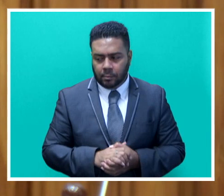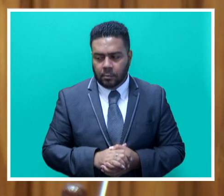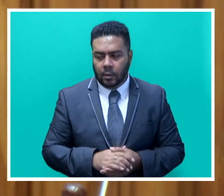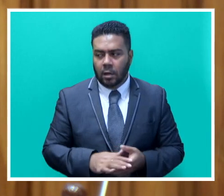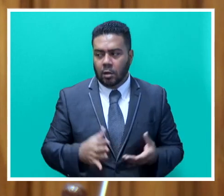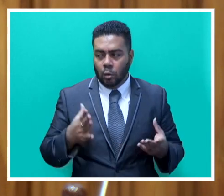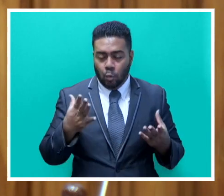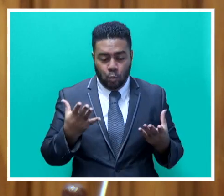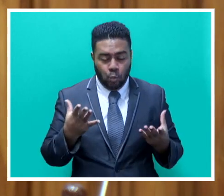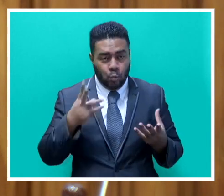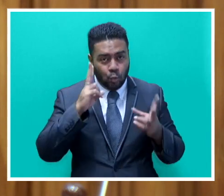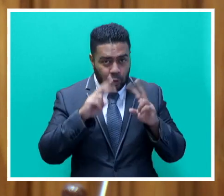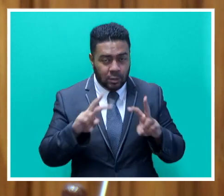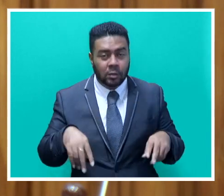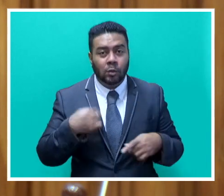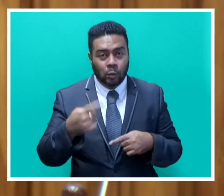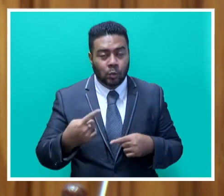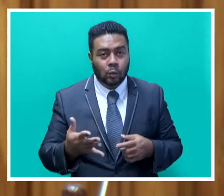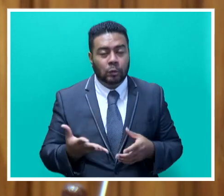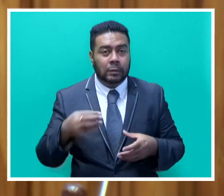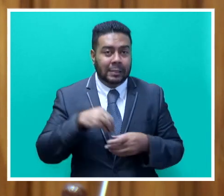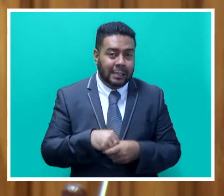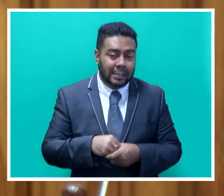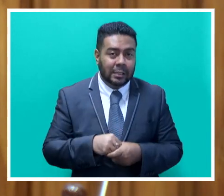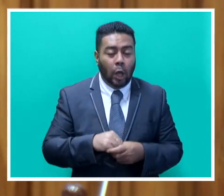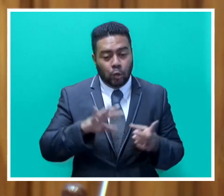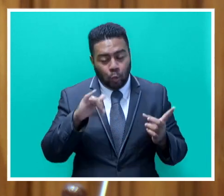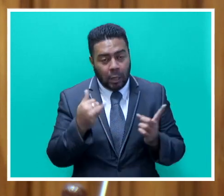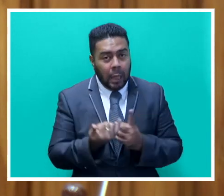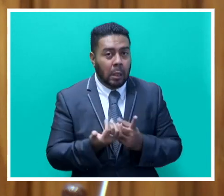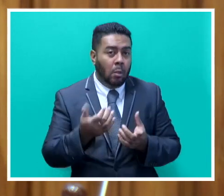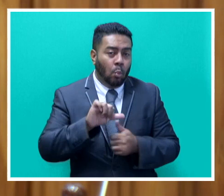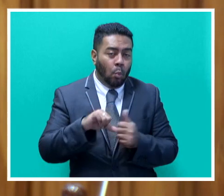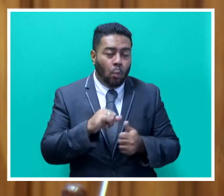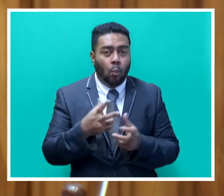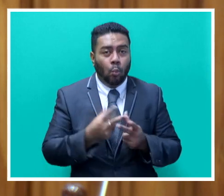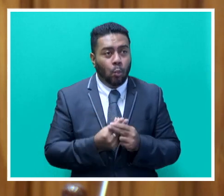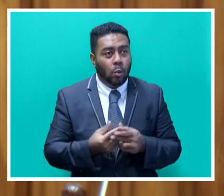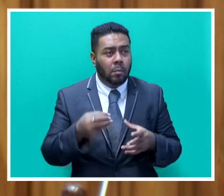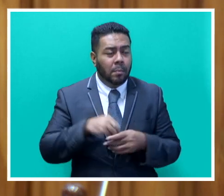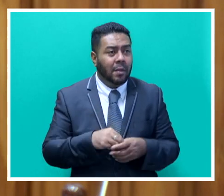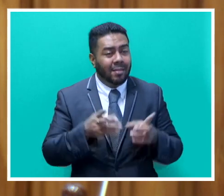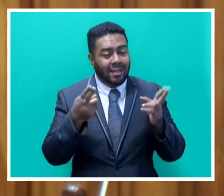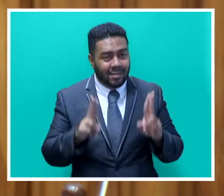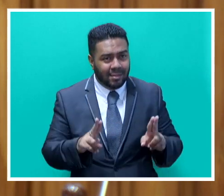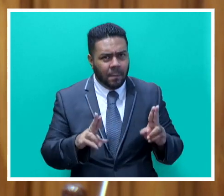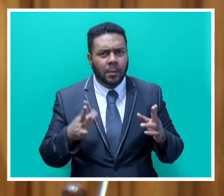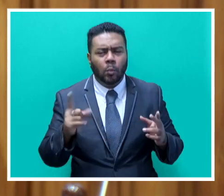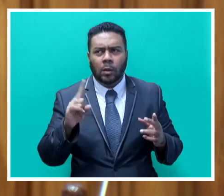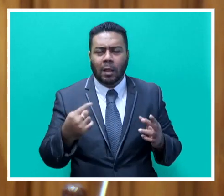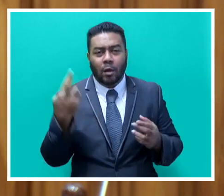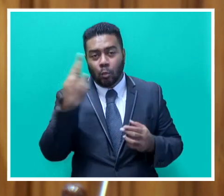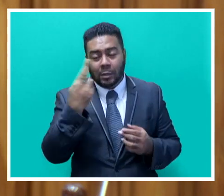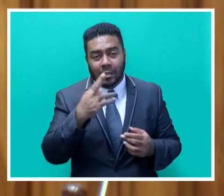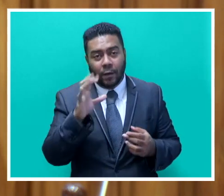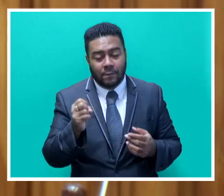is ongoing to determine if the Delta variant infection is associated with increased hospitalization and death, but one early study assessing the risk of